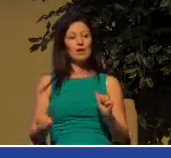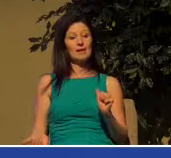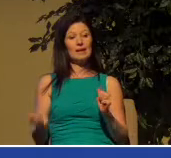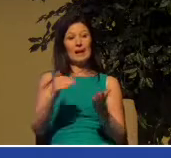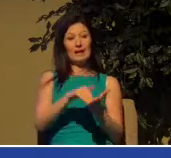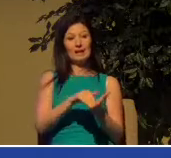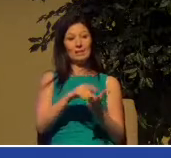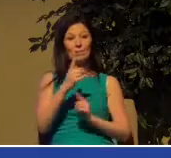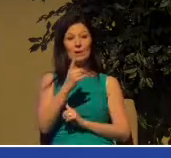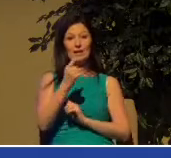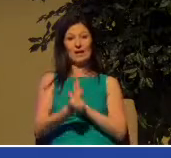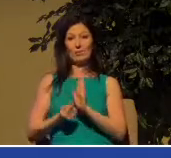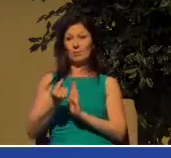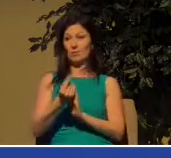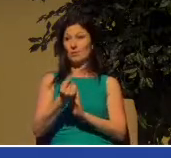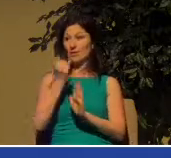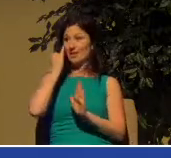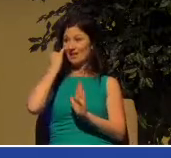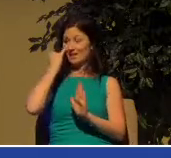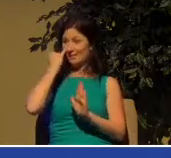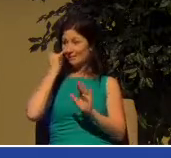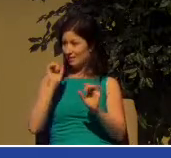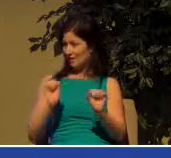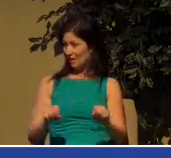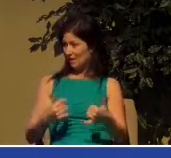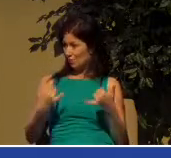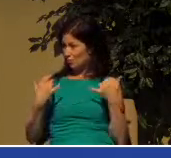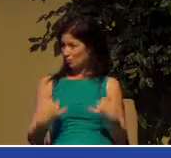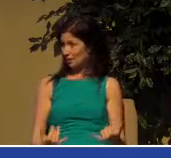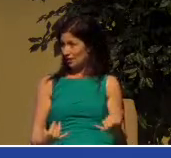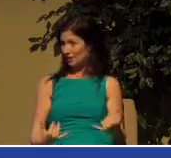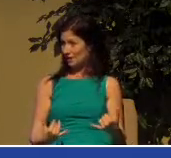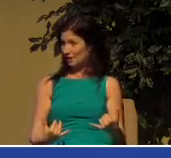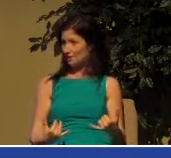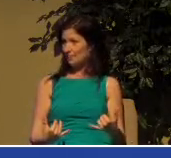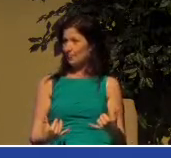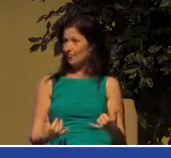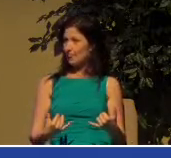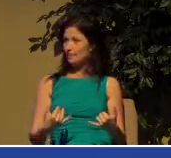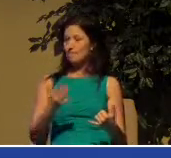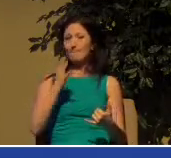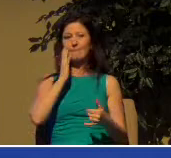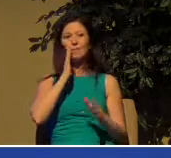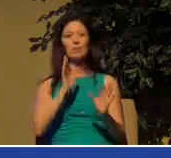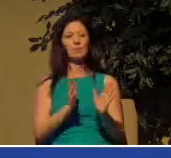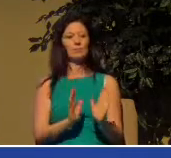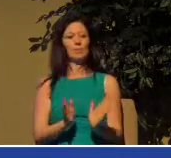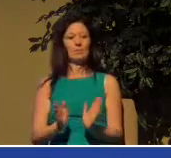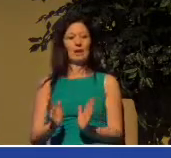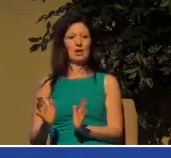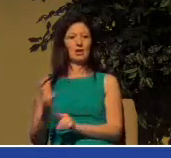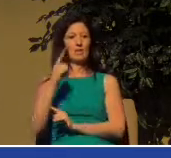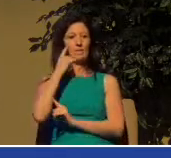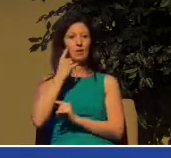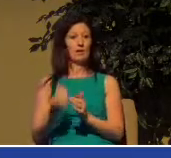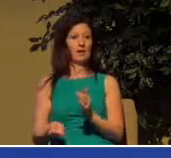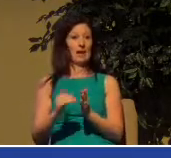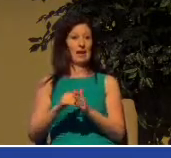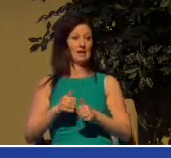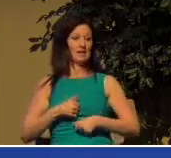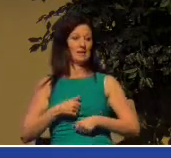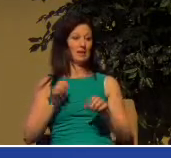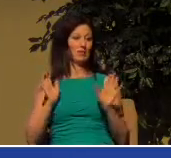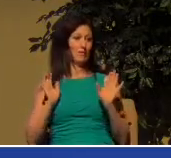within 1 hour, if they got the word today, they would be prepared to make the Passover sacrifice.